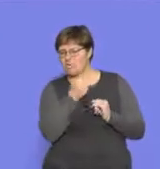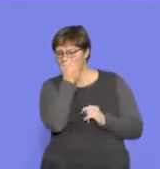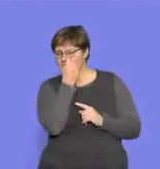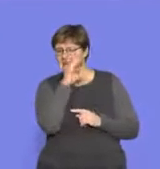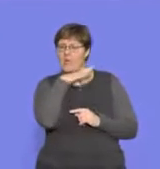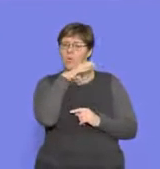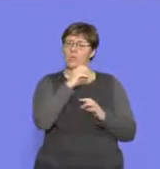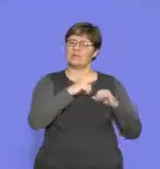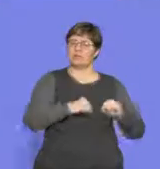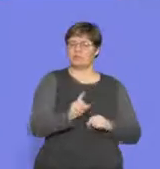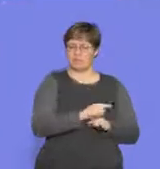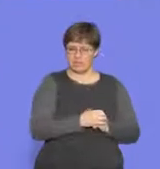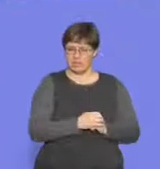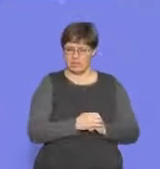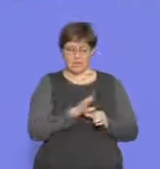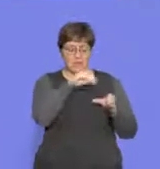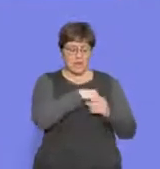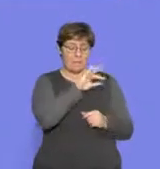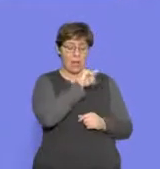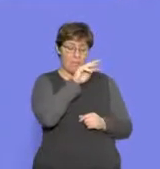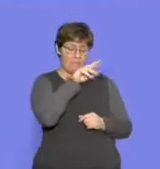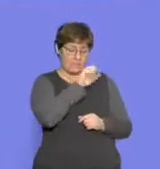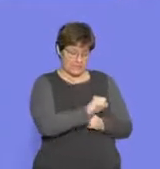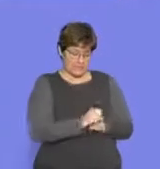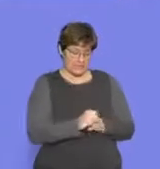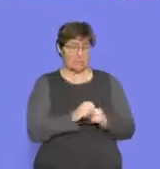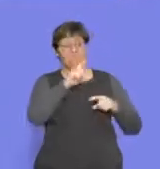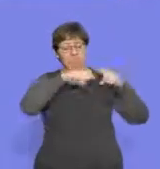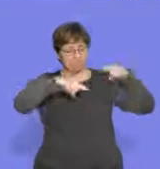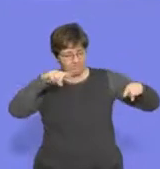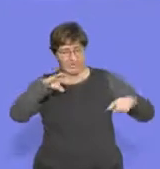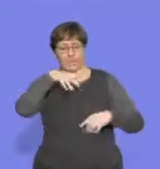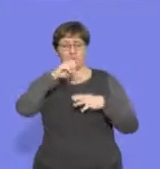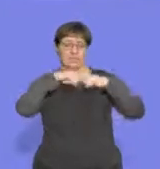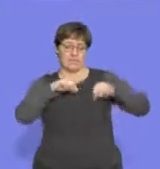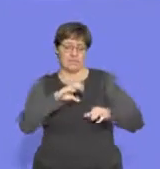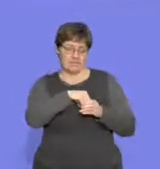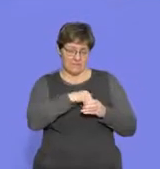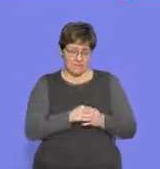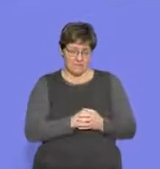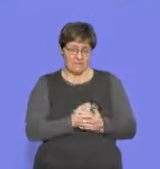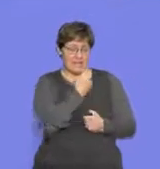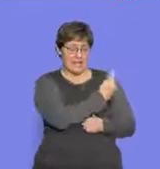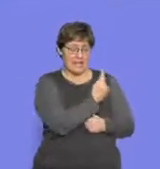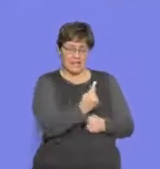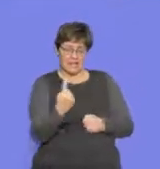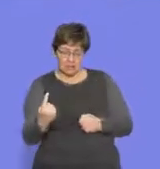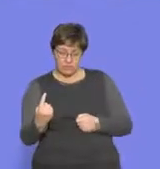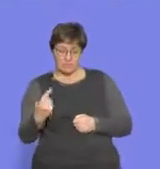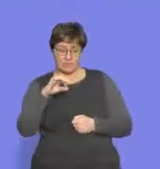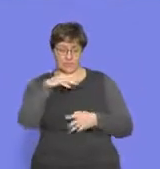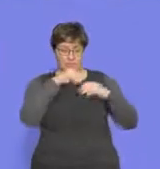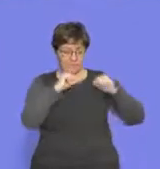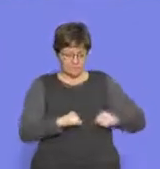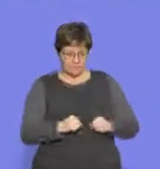the ecosystem is. So within a biome, we find that there are several different ecosystems. Each ecosystem is characterized